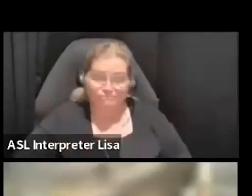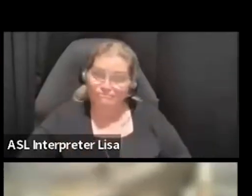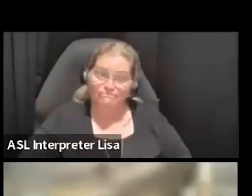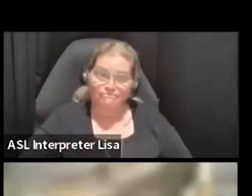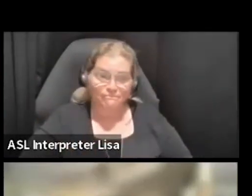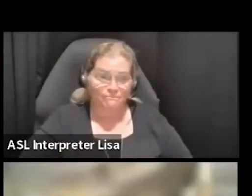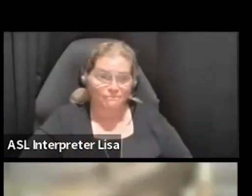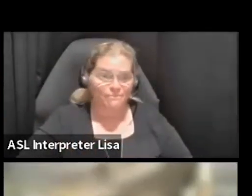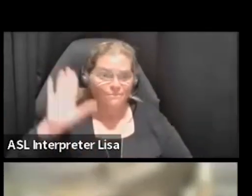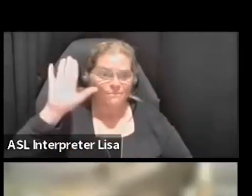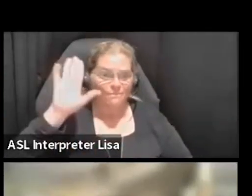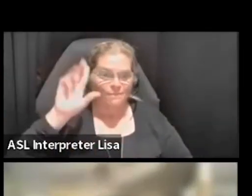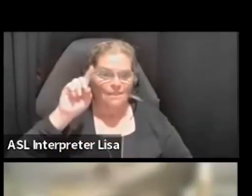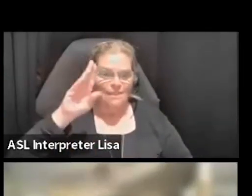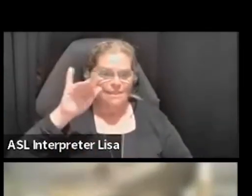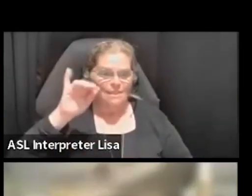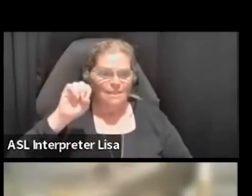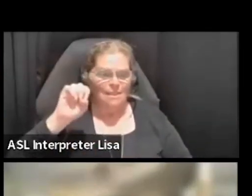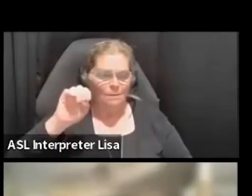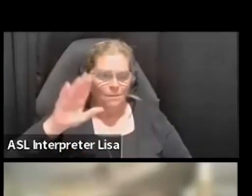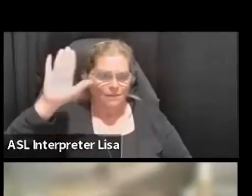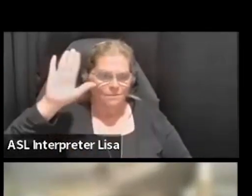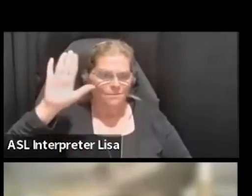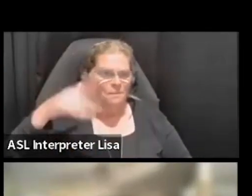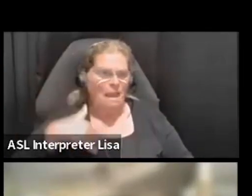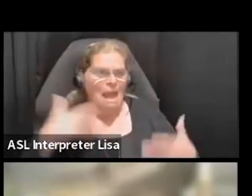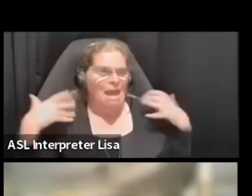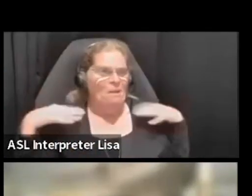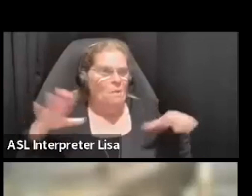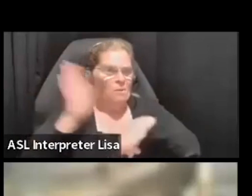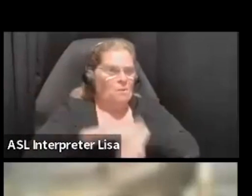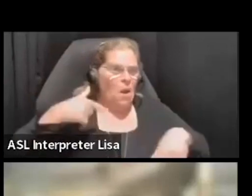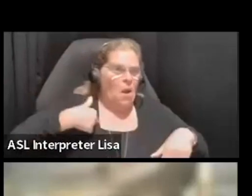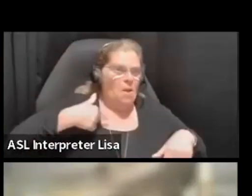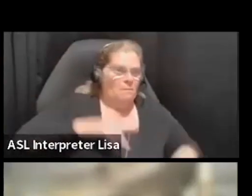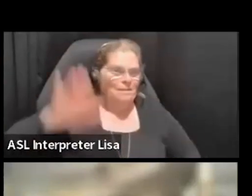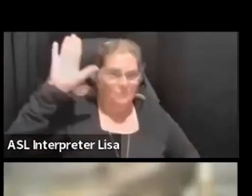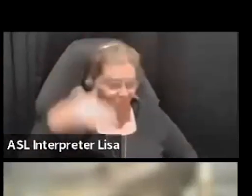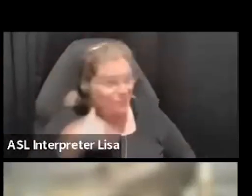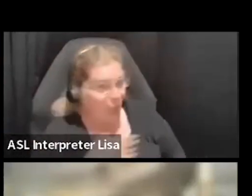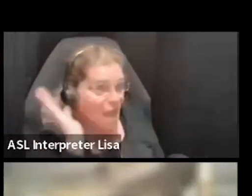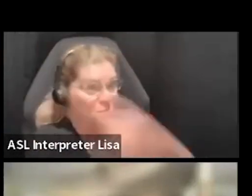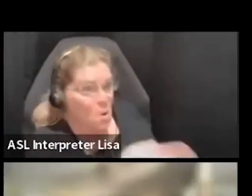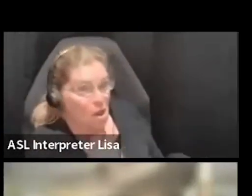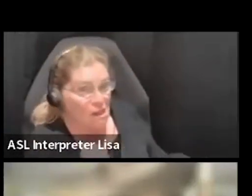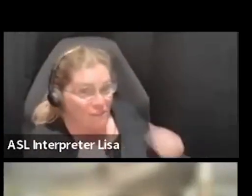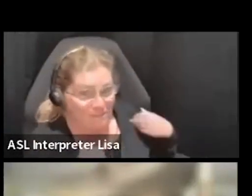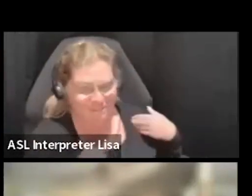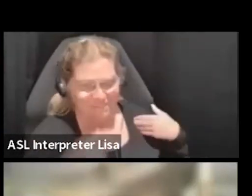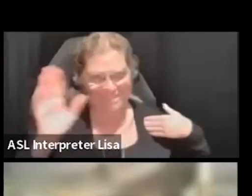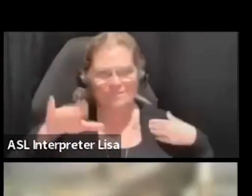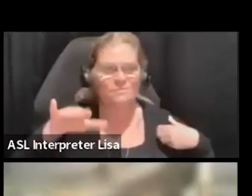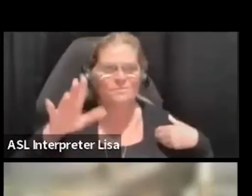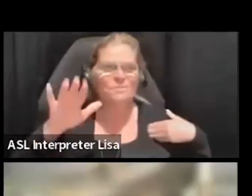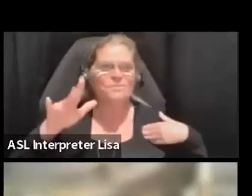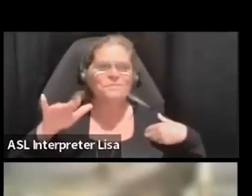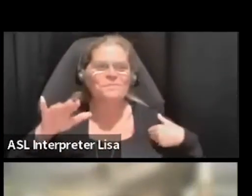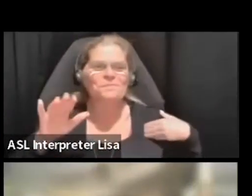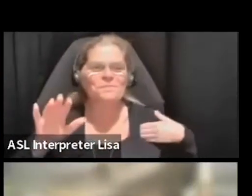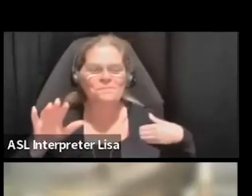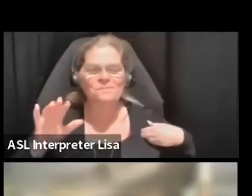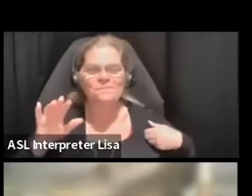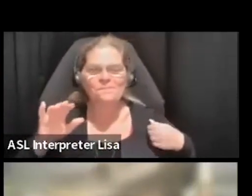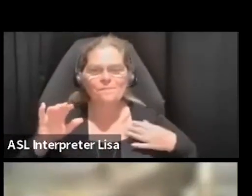So I will jump in because I'm afraid you're going to call on me now. I would, Debbie. So I